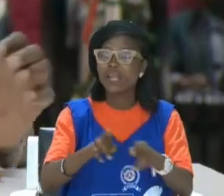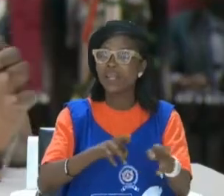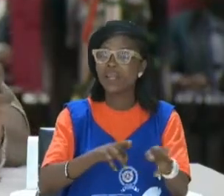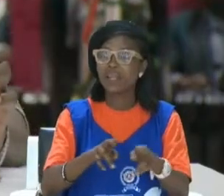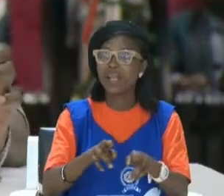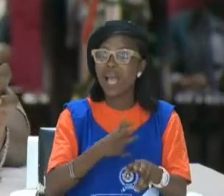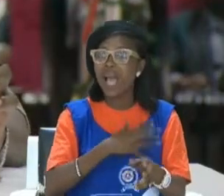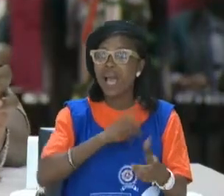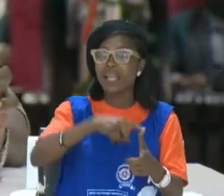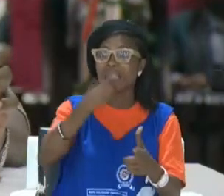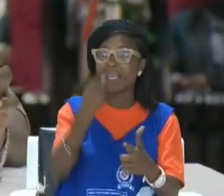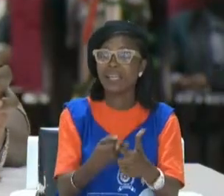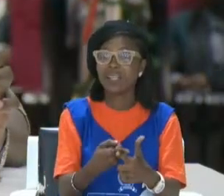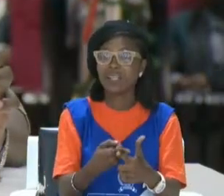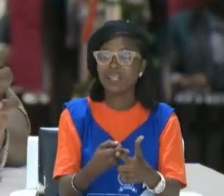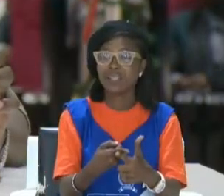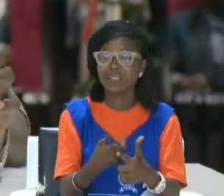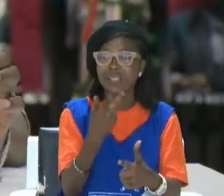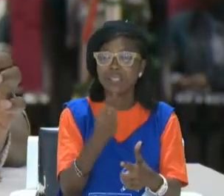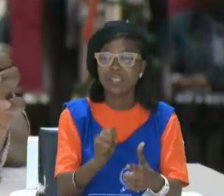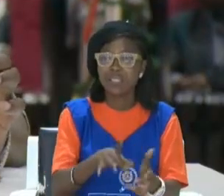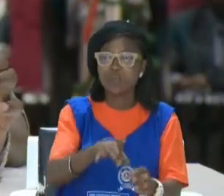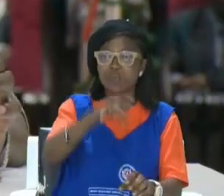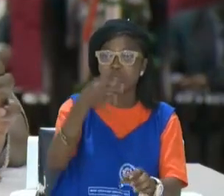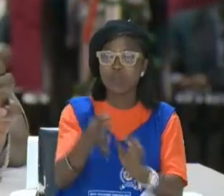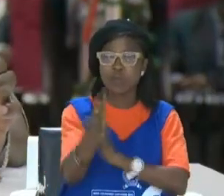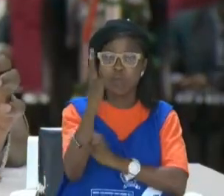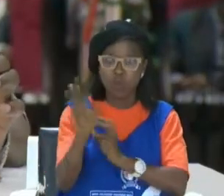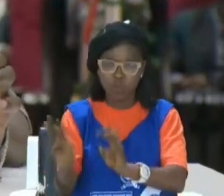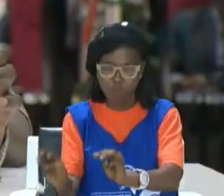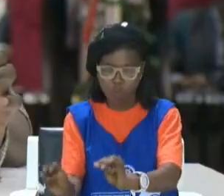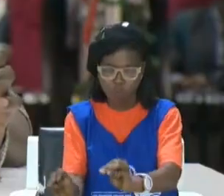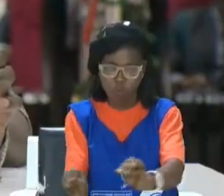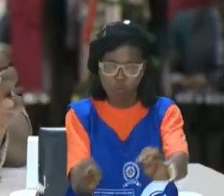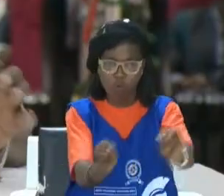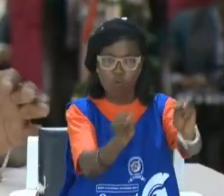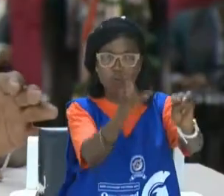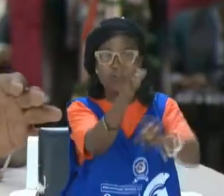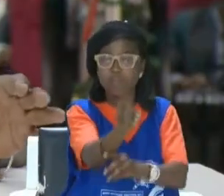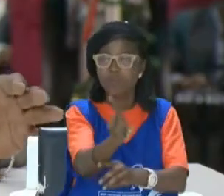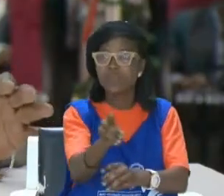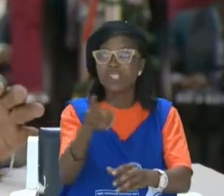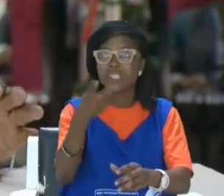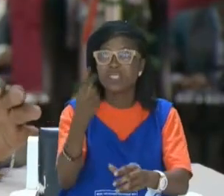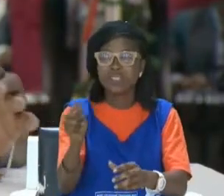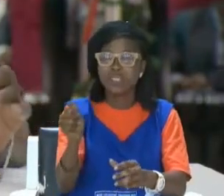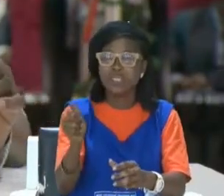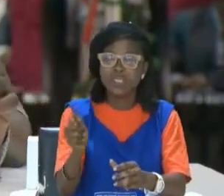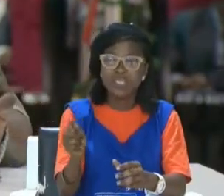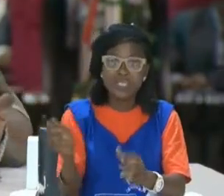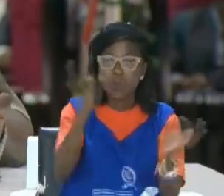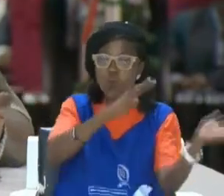And then the Spirit of God moved. The wind blew.